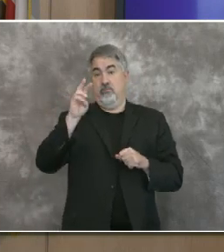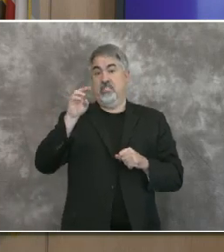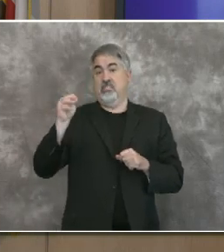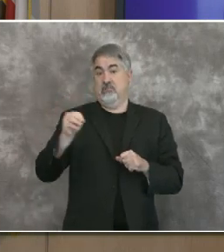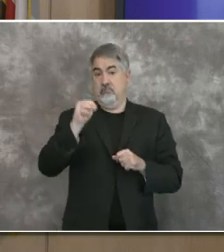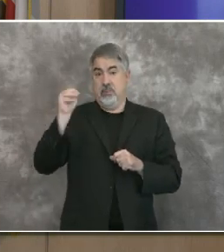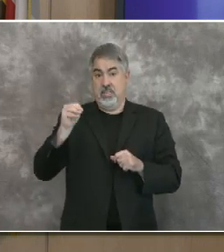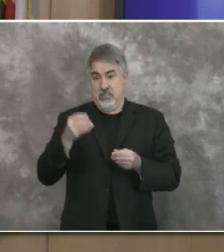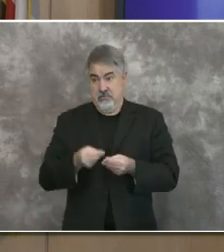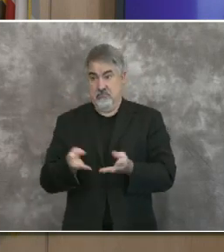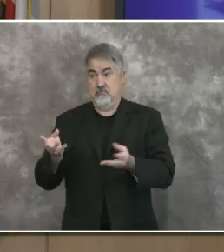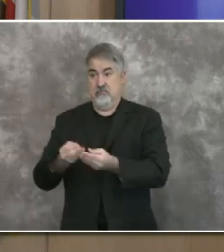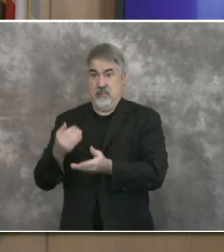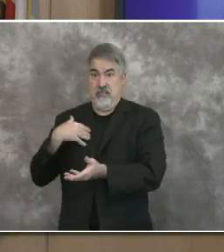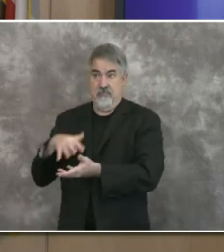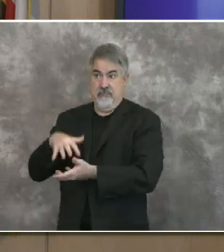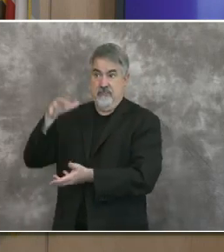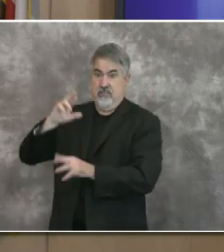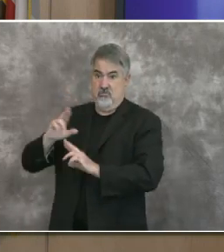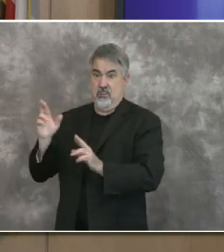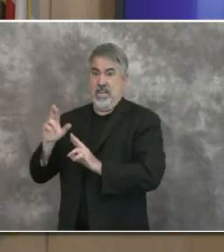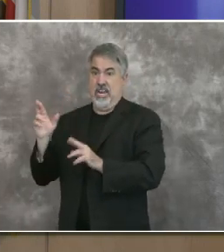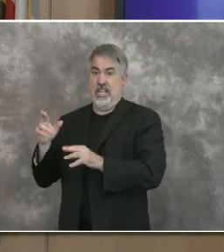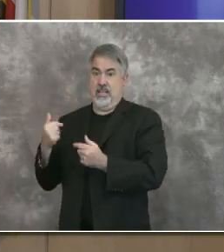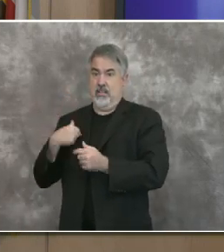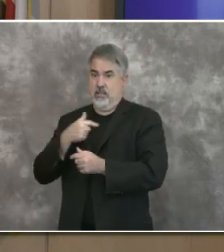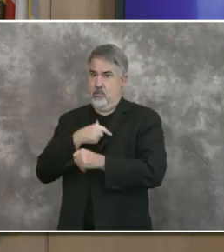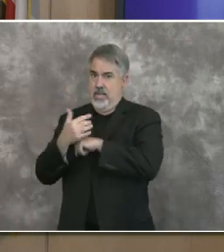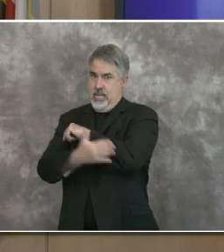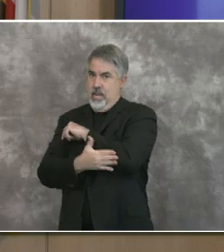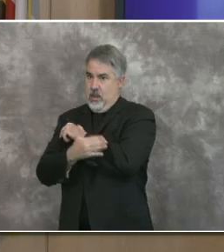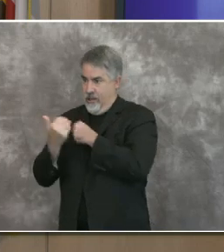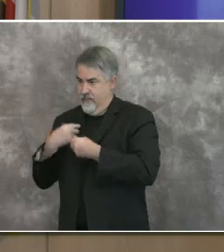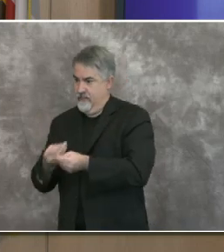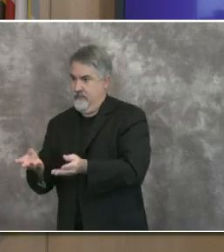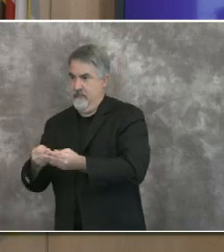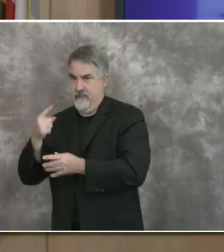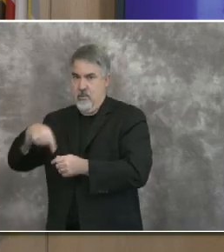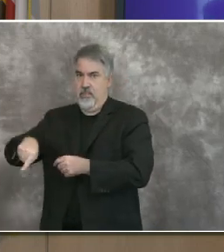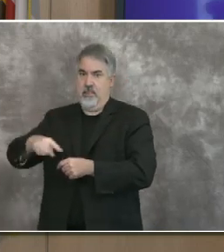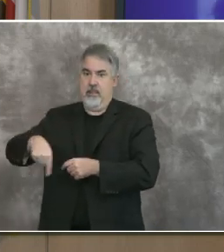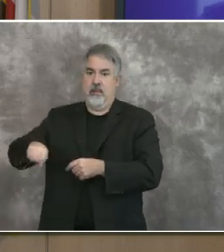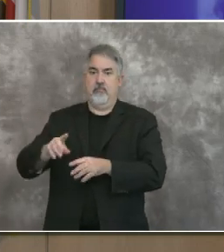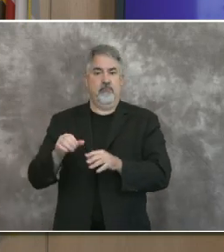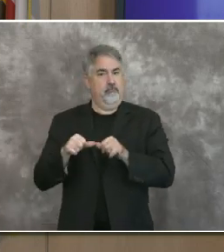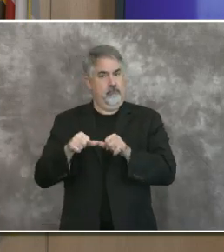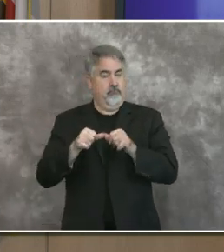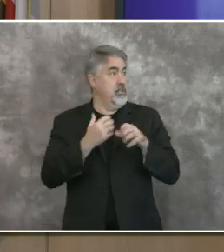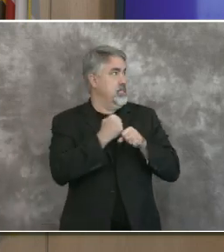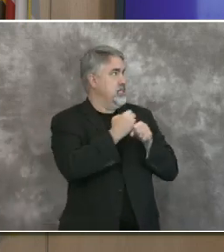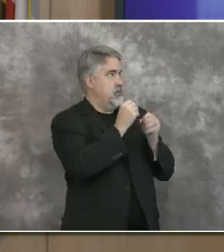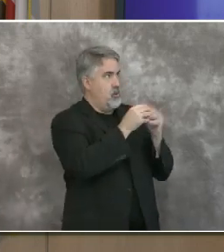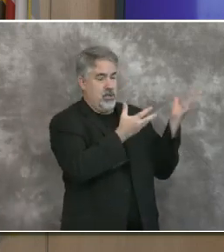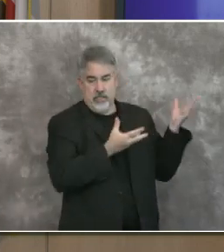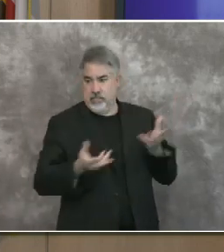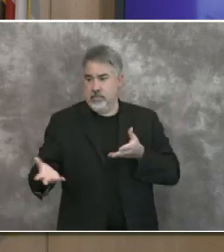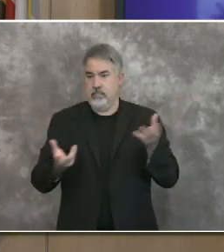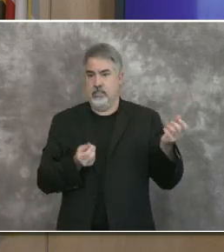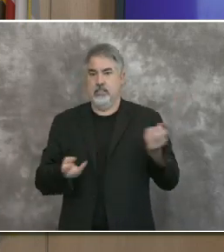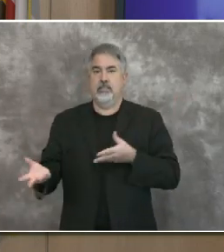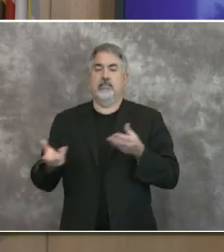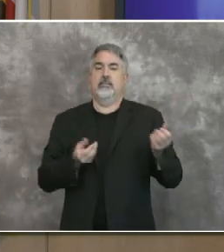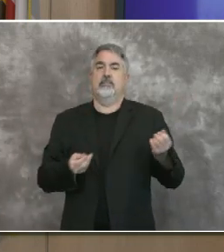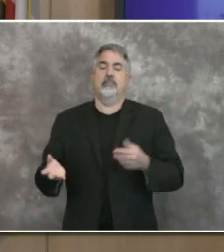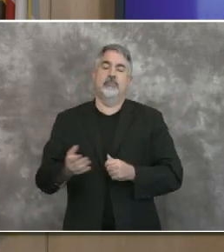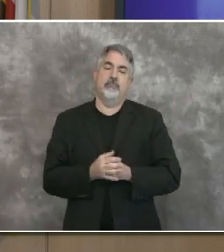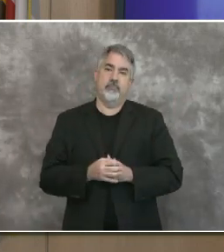of personal protective equipment we have distributed, and we continue to push to acquire and distribute more with all of those. And